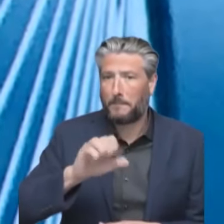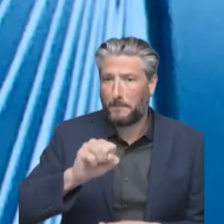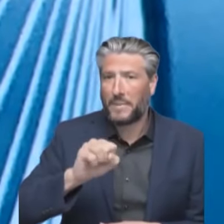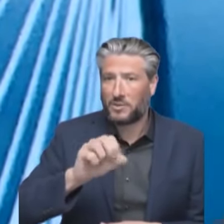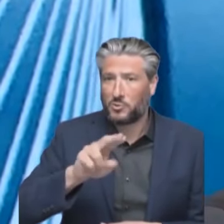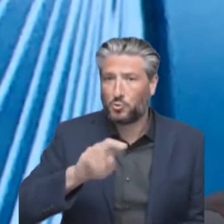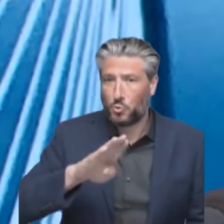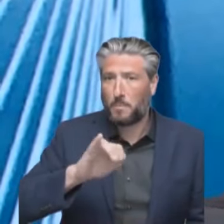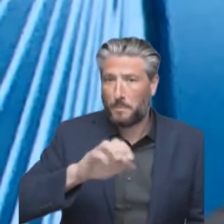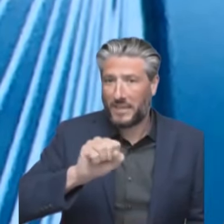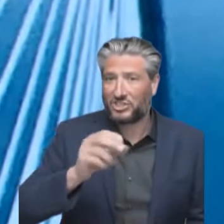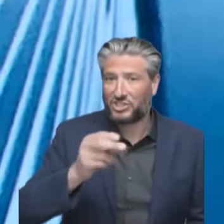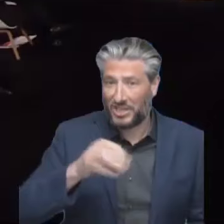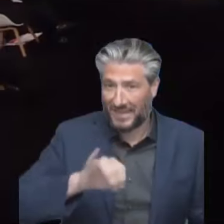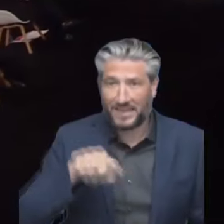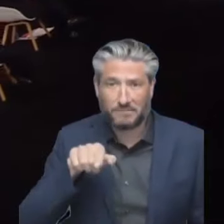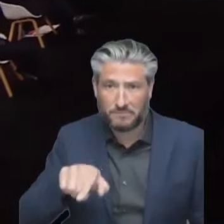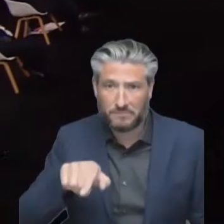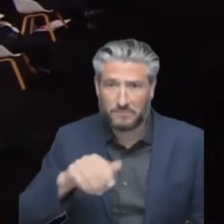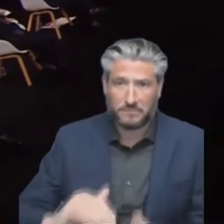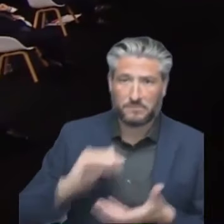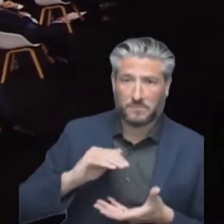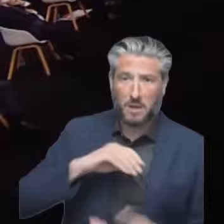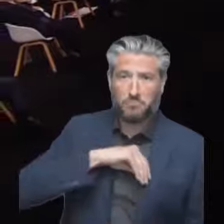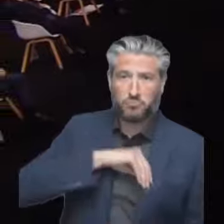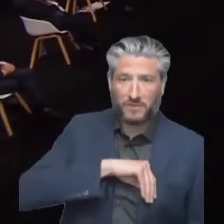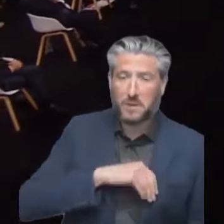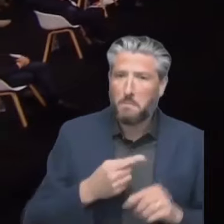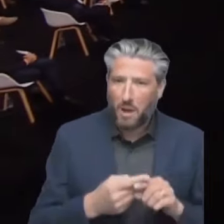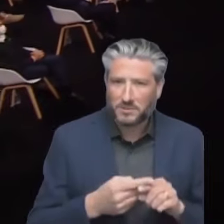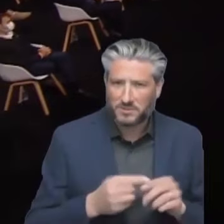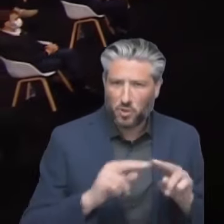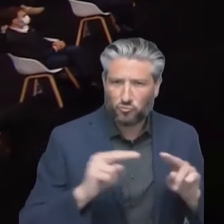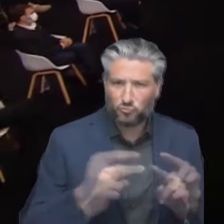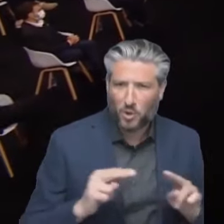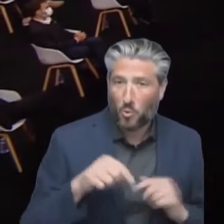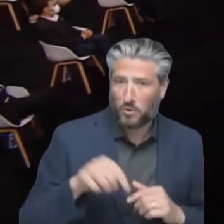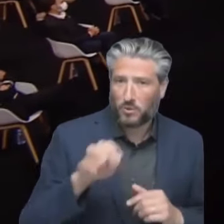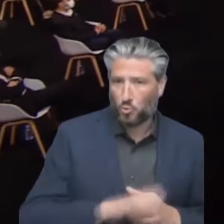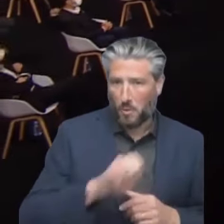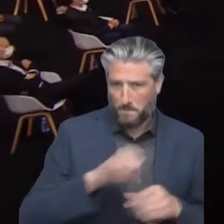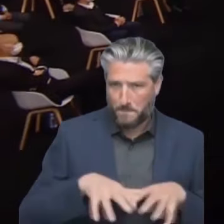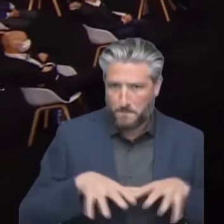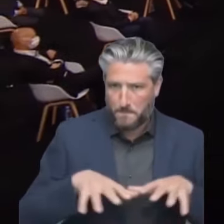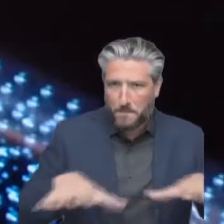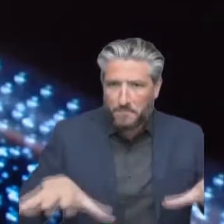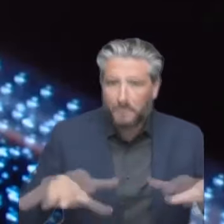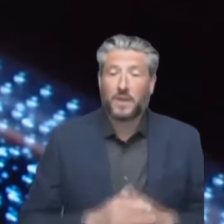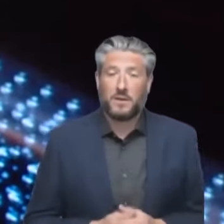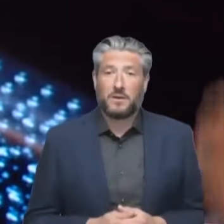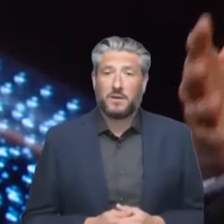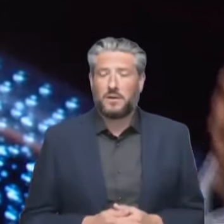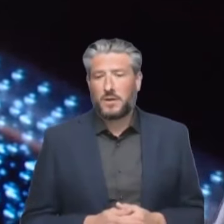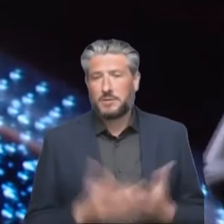Maubeuge, as you all know. As for the key technologies of the future, here too we are accelerating. If I consider, for example,